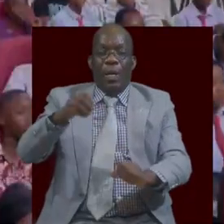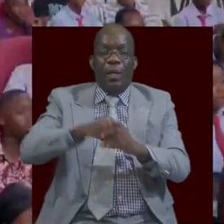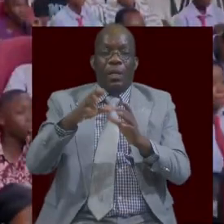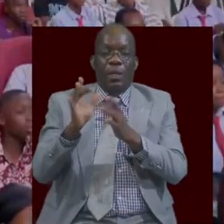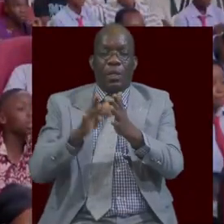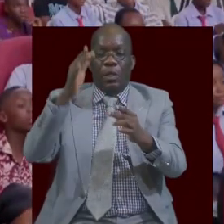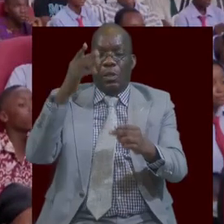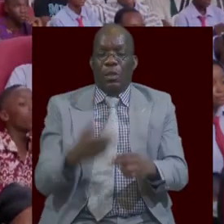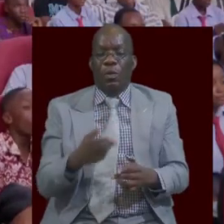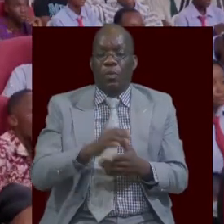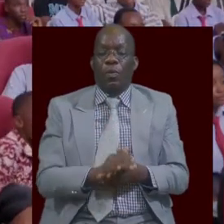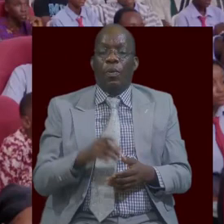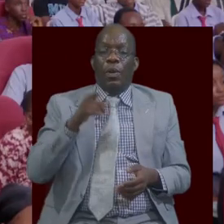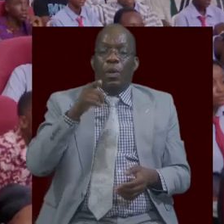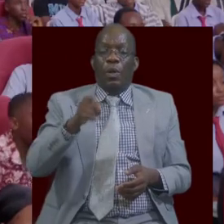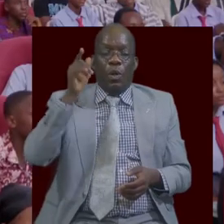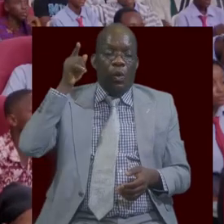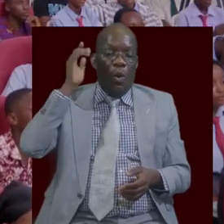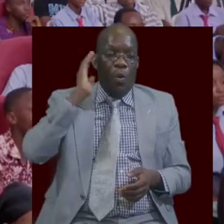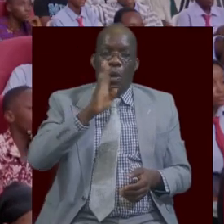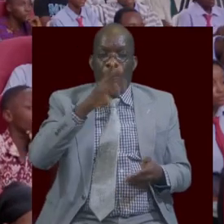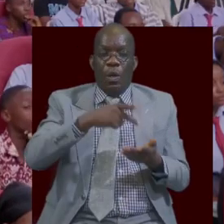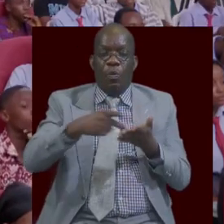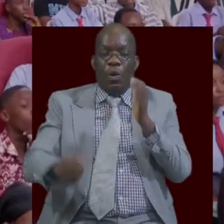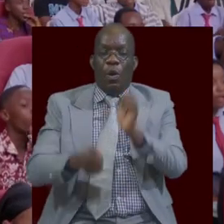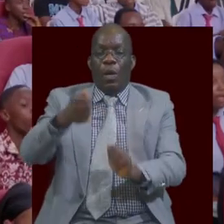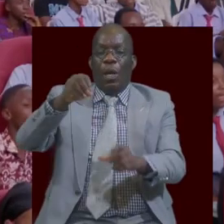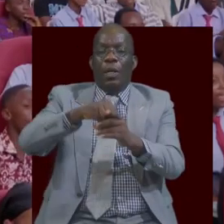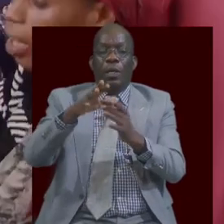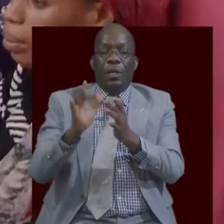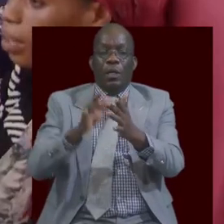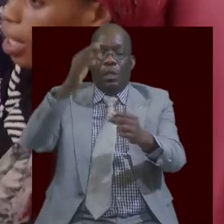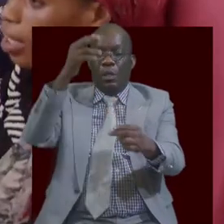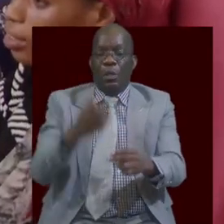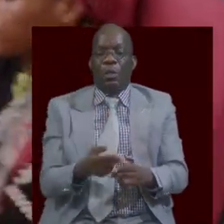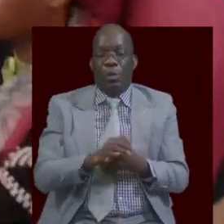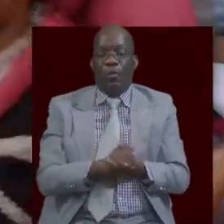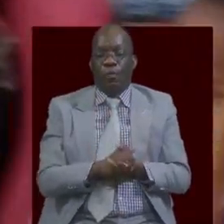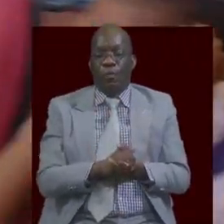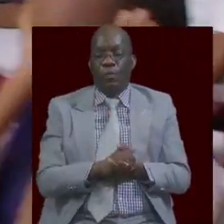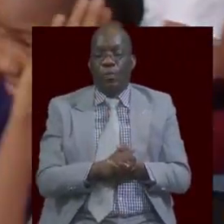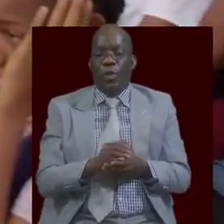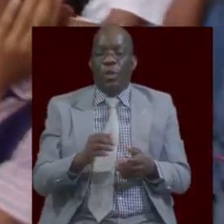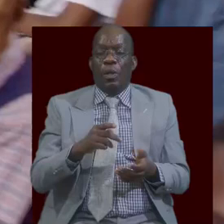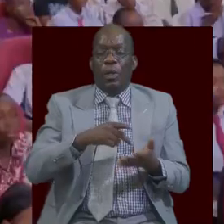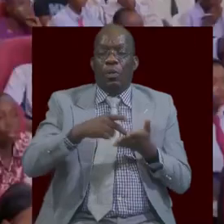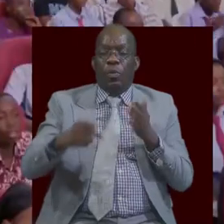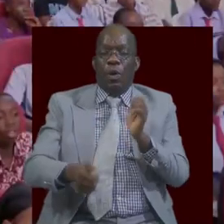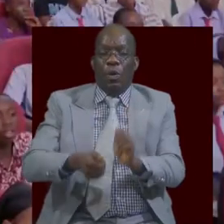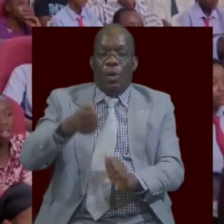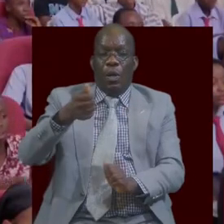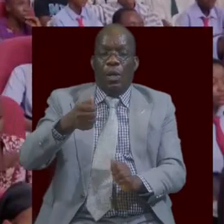name. Amen. You'll be purer in Jesus' name. Purer than